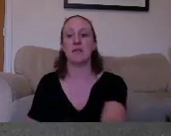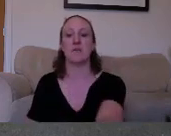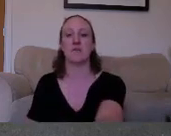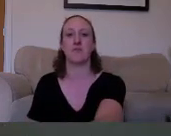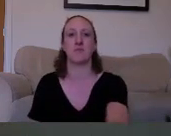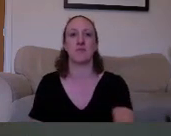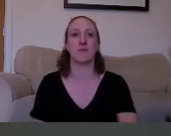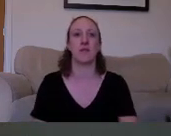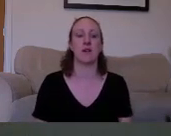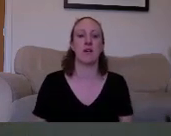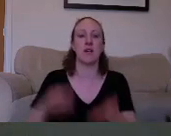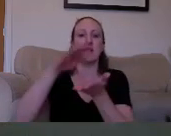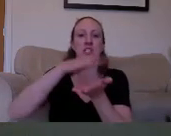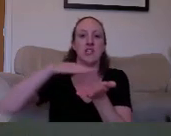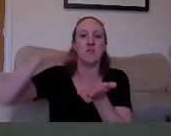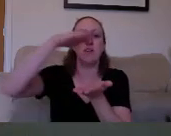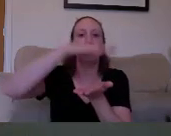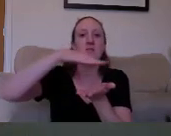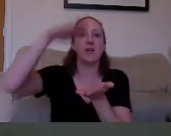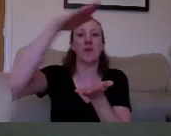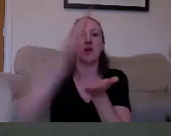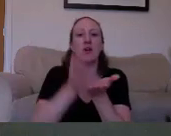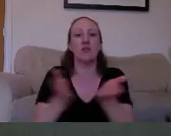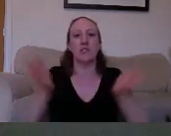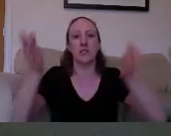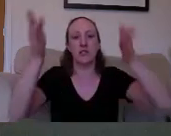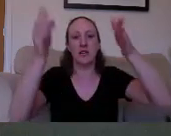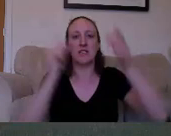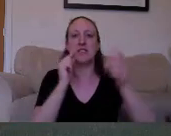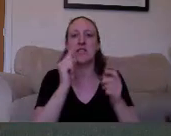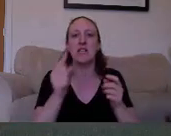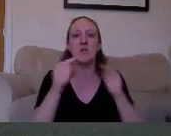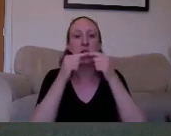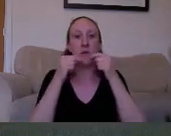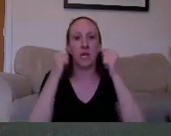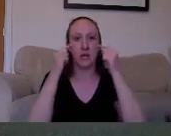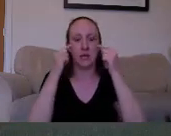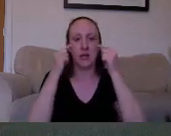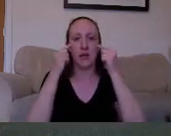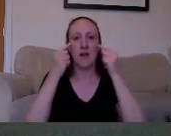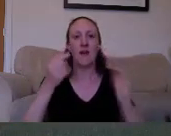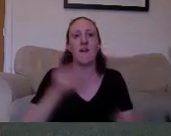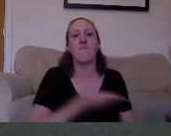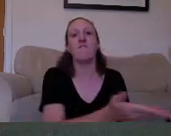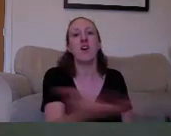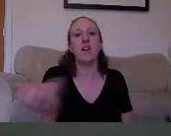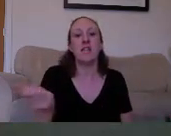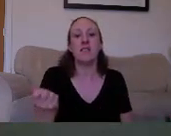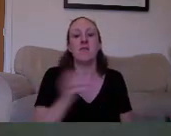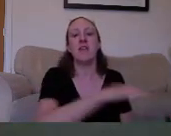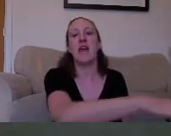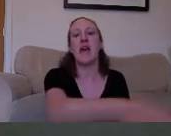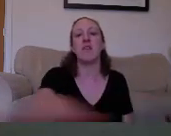inside." Then she filled up her cauldron and said with a grin,